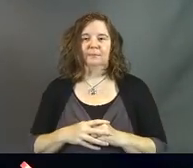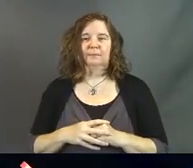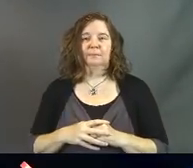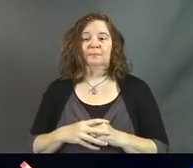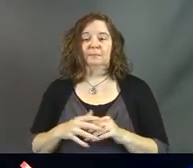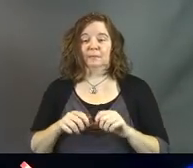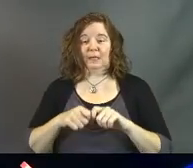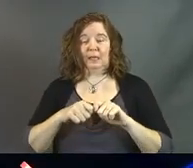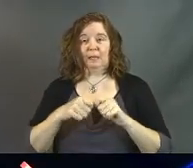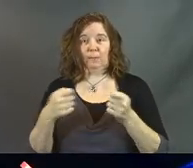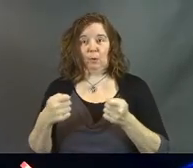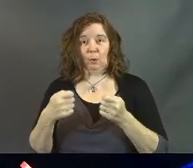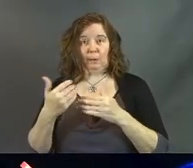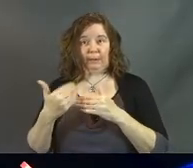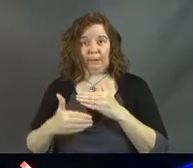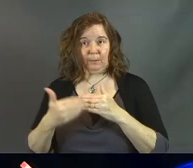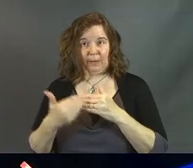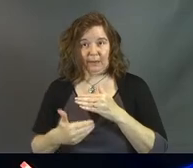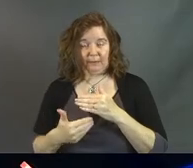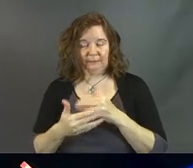he broke the bread,